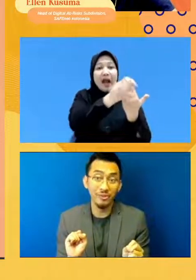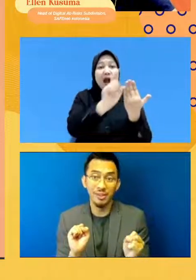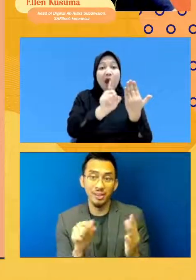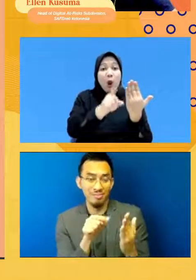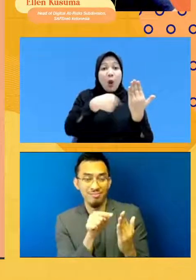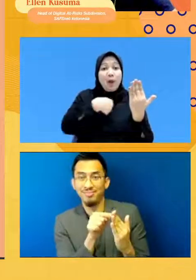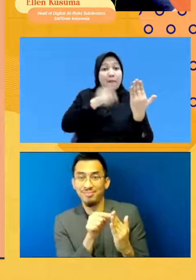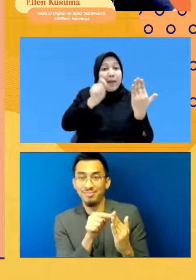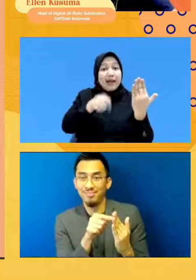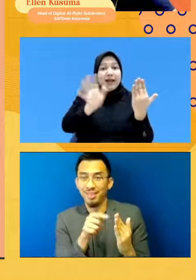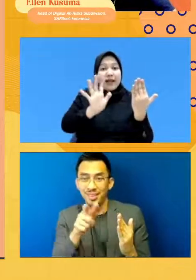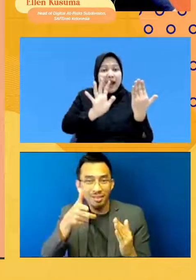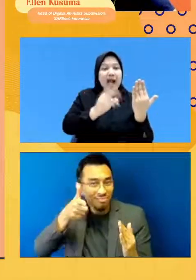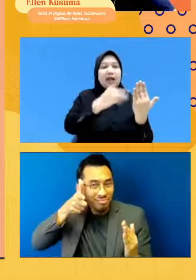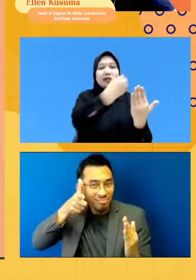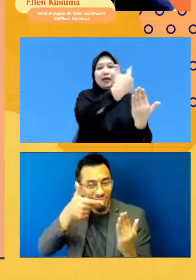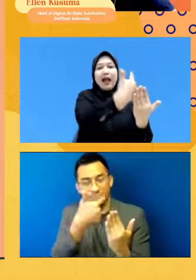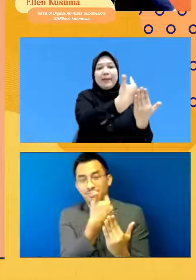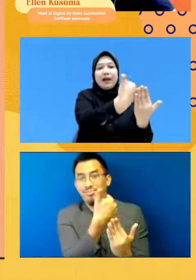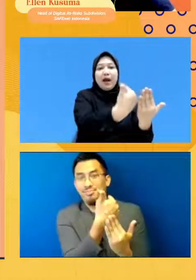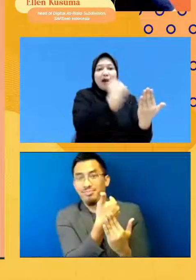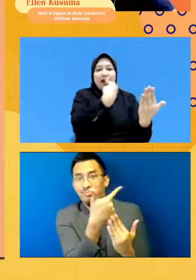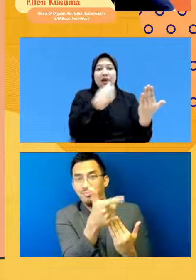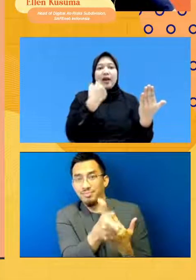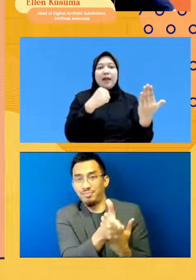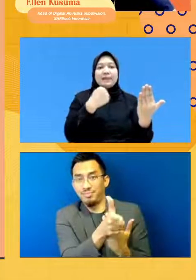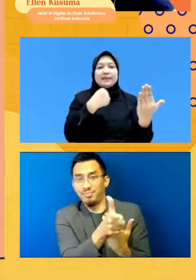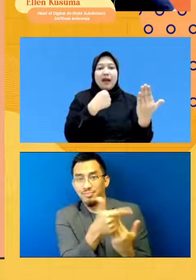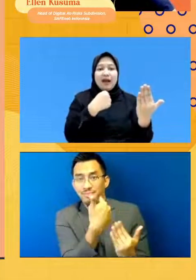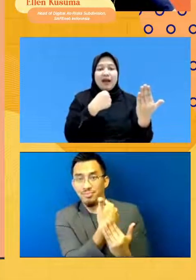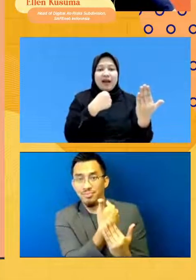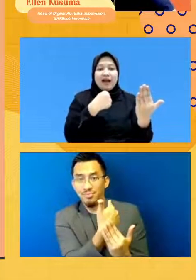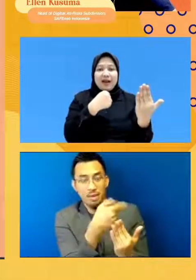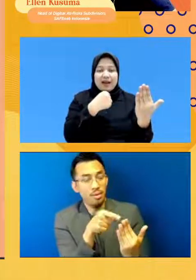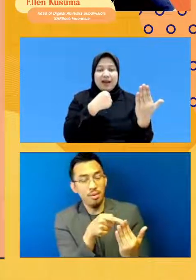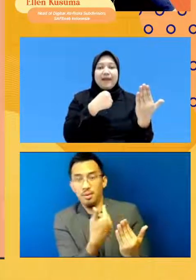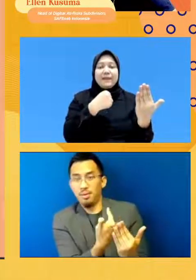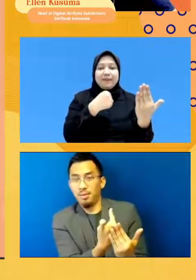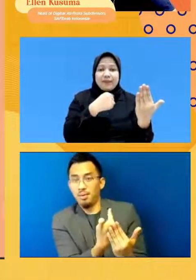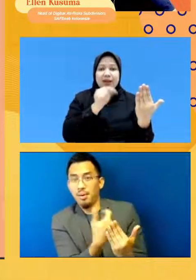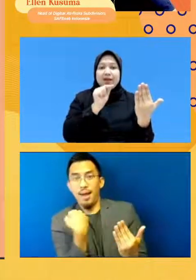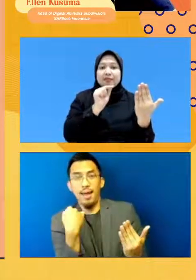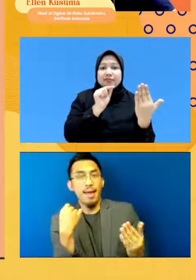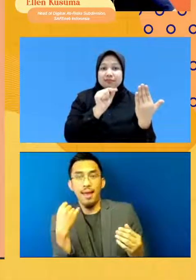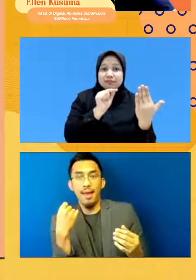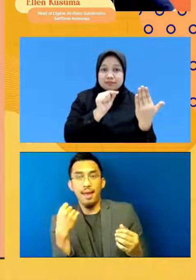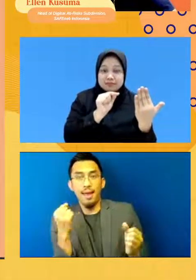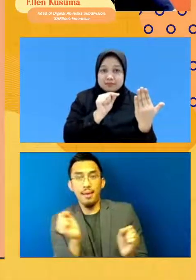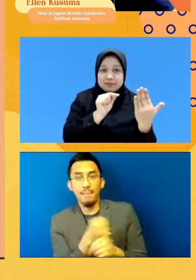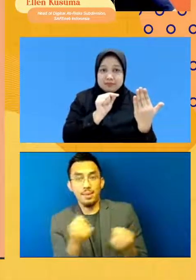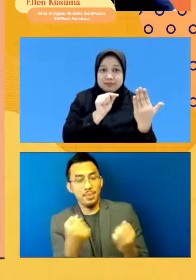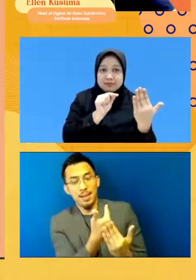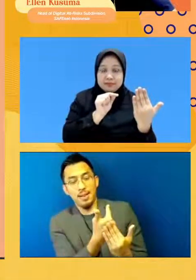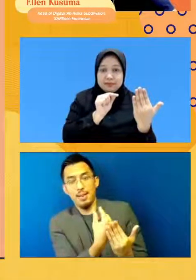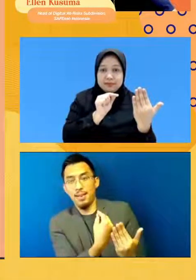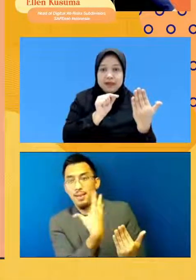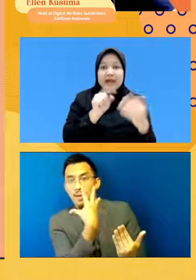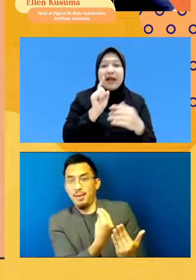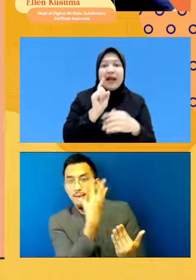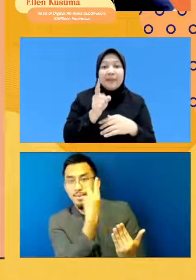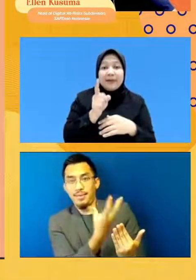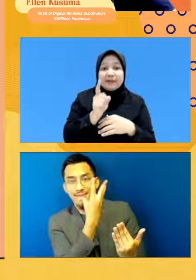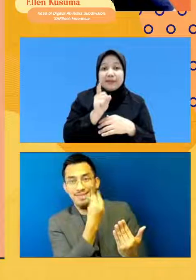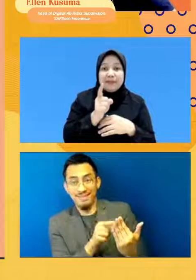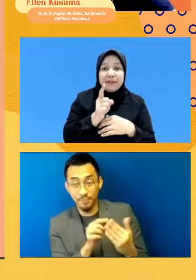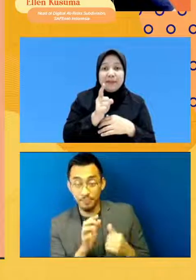could apply everything accordingly, because what is your risk will not be the same